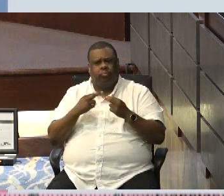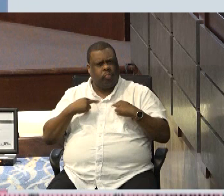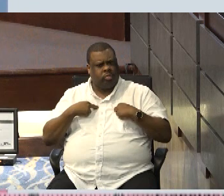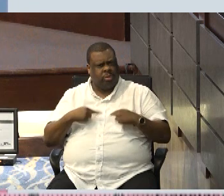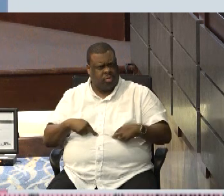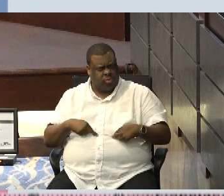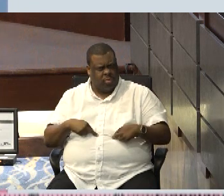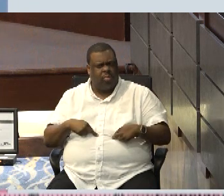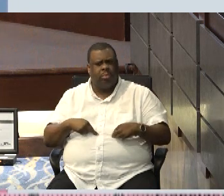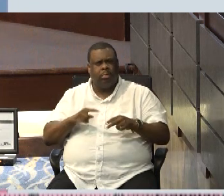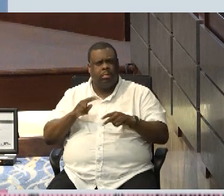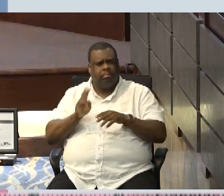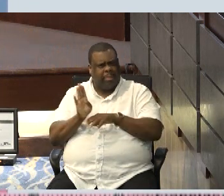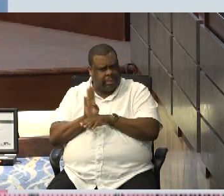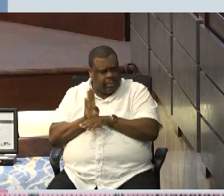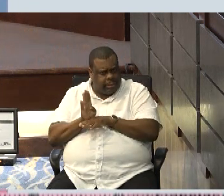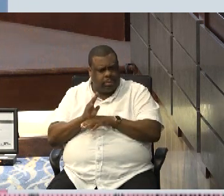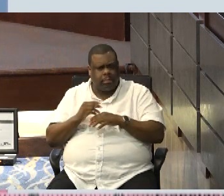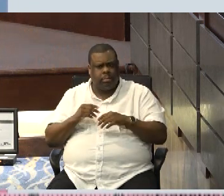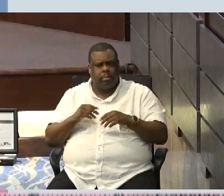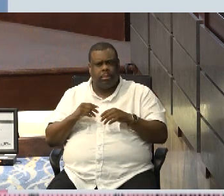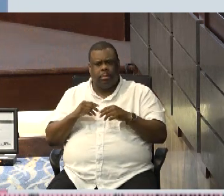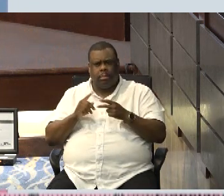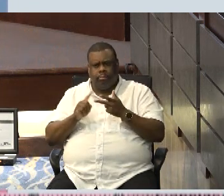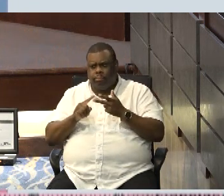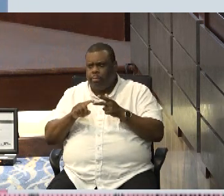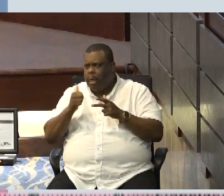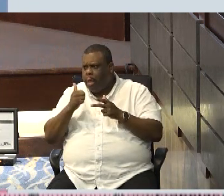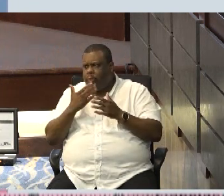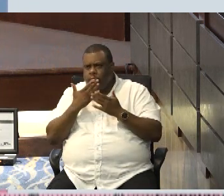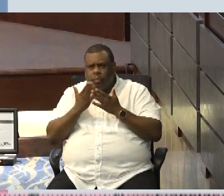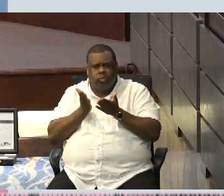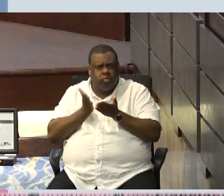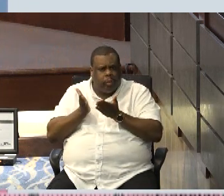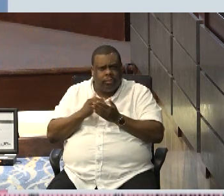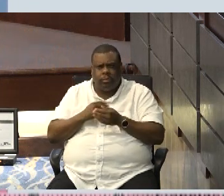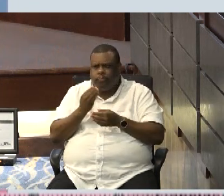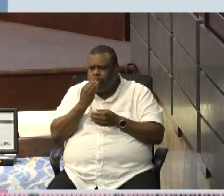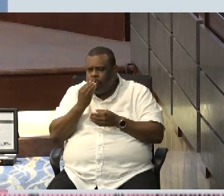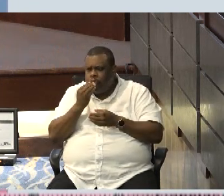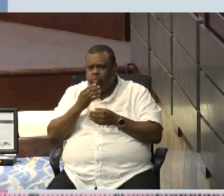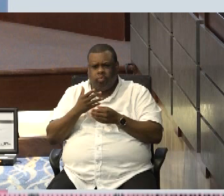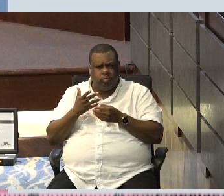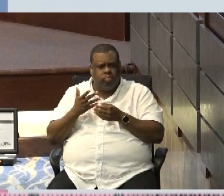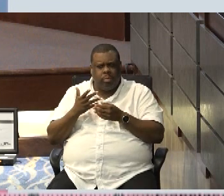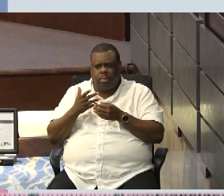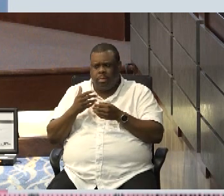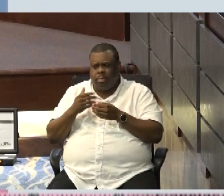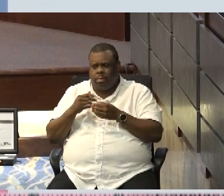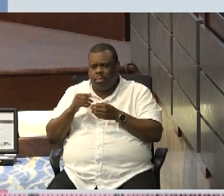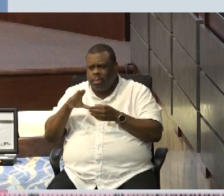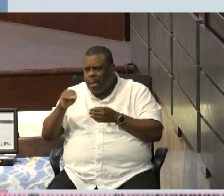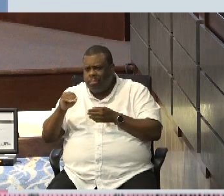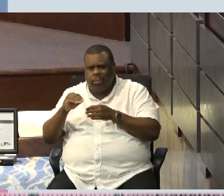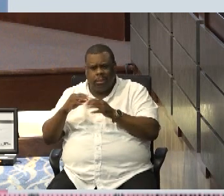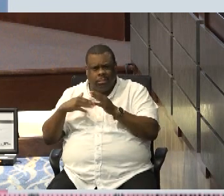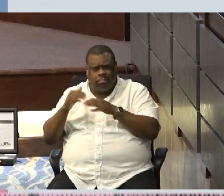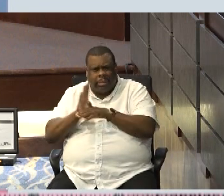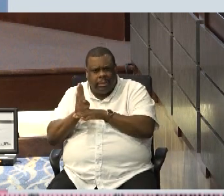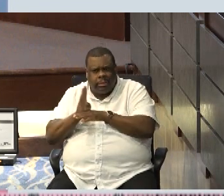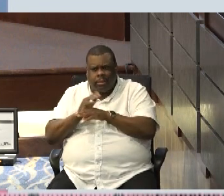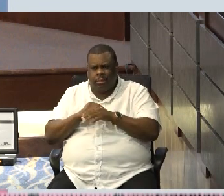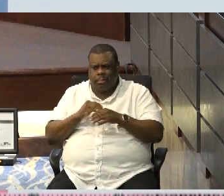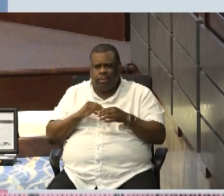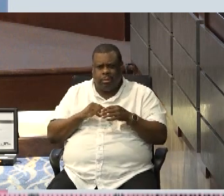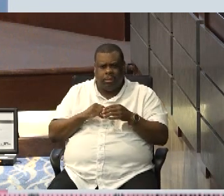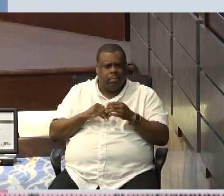residential, business, services, food and beverage, and programming. And so